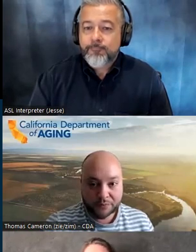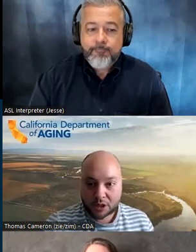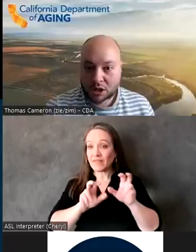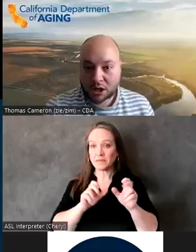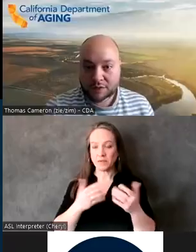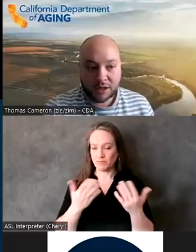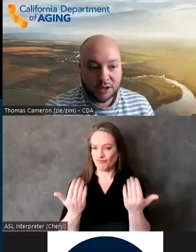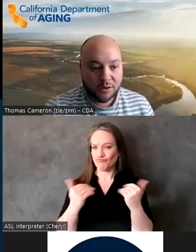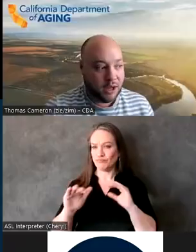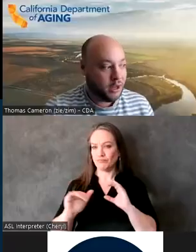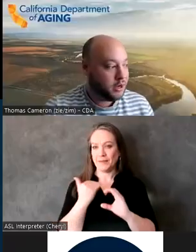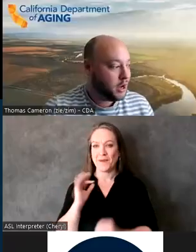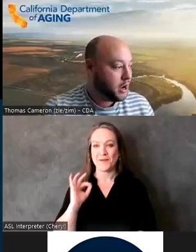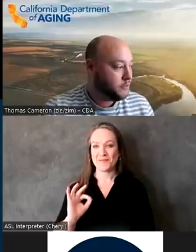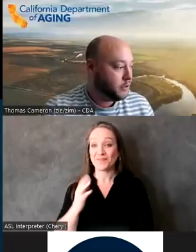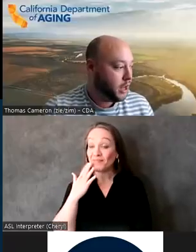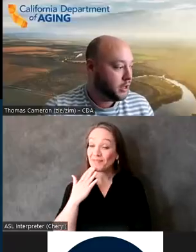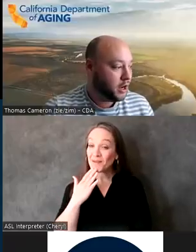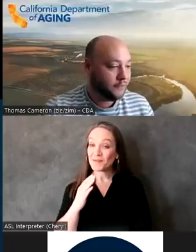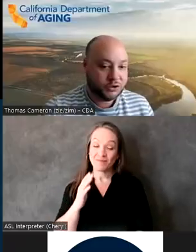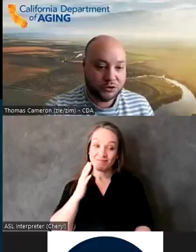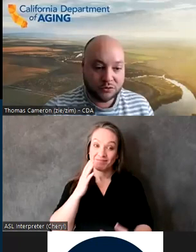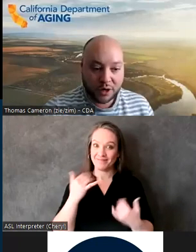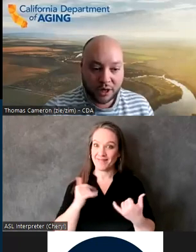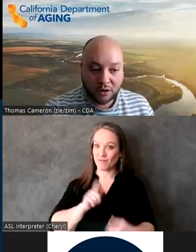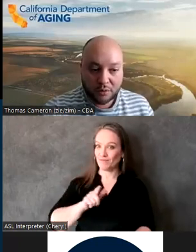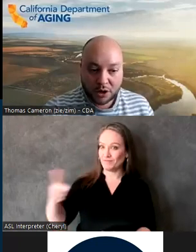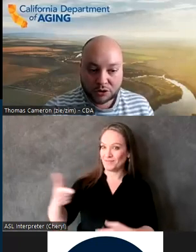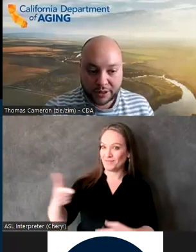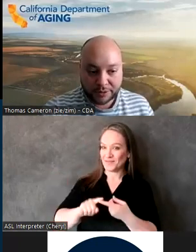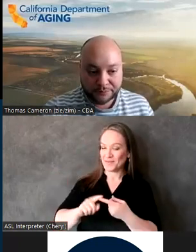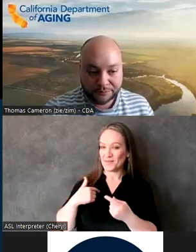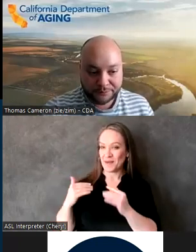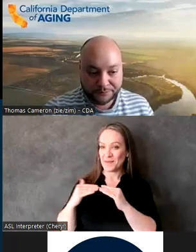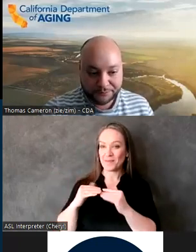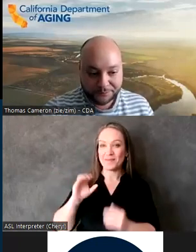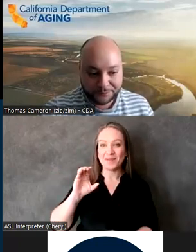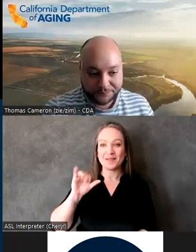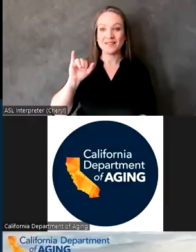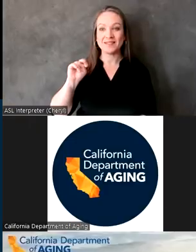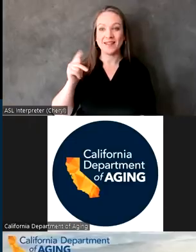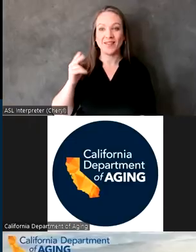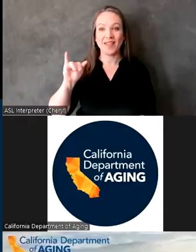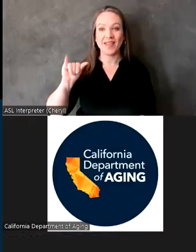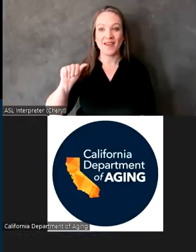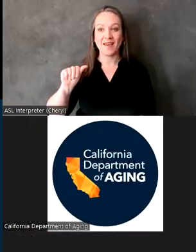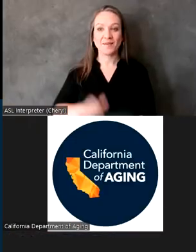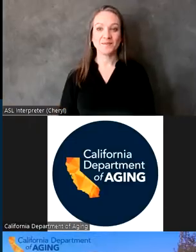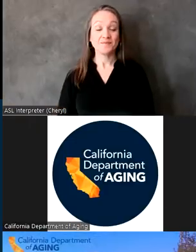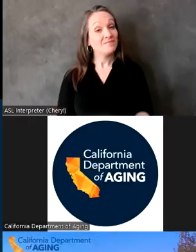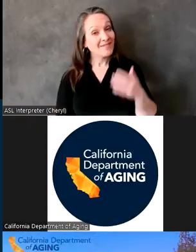over. Thank you, and I will hand it off to my counterpart, Sutep. Thank you,